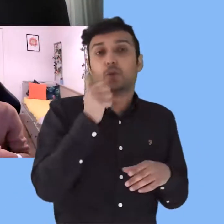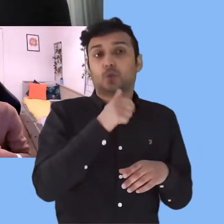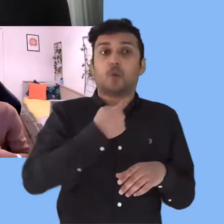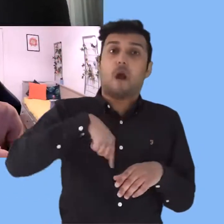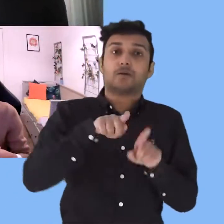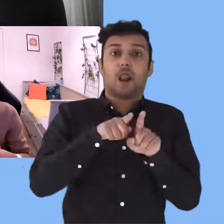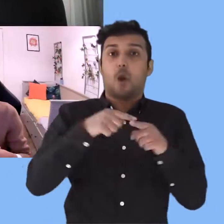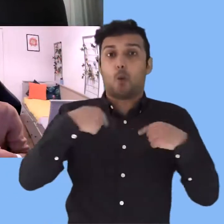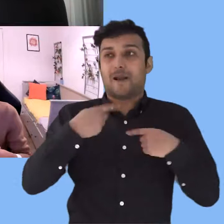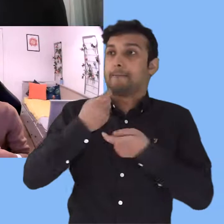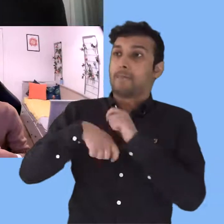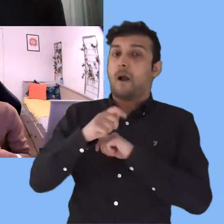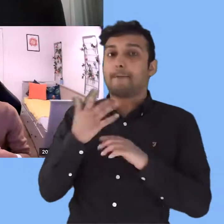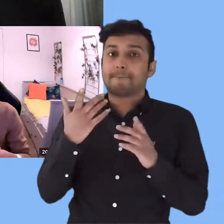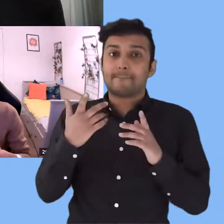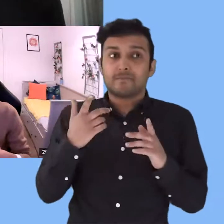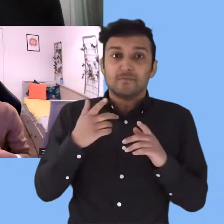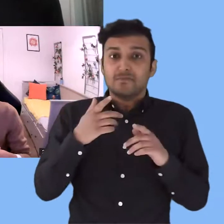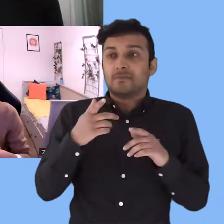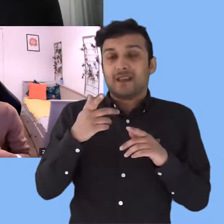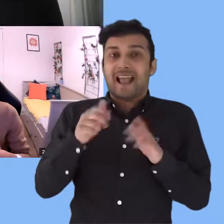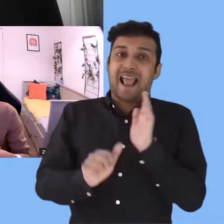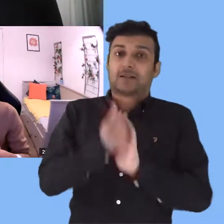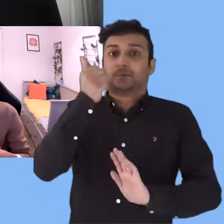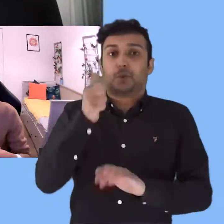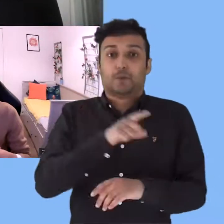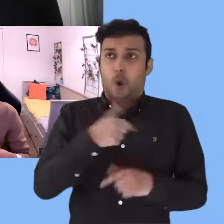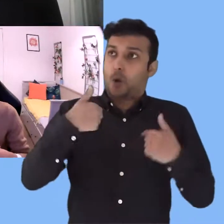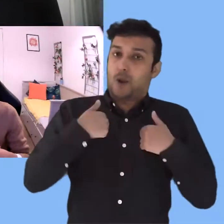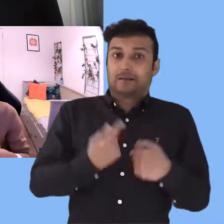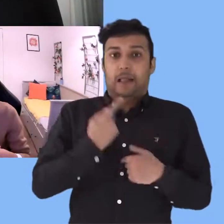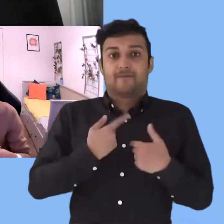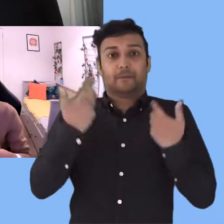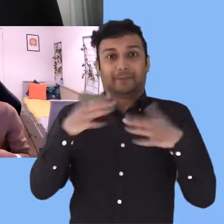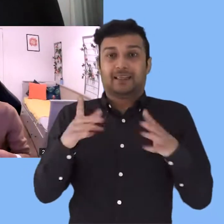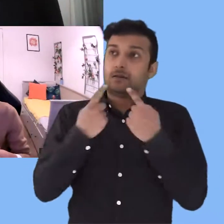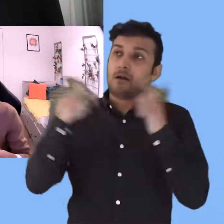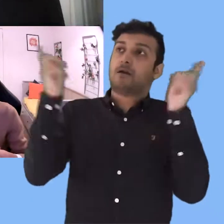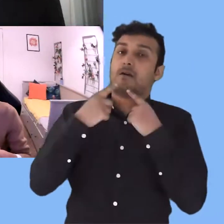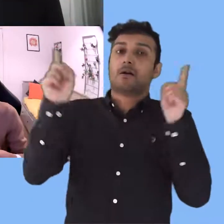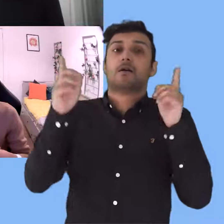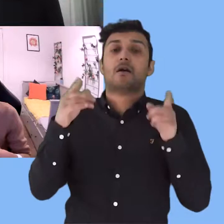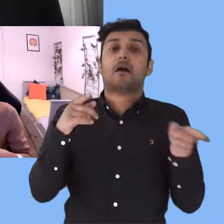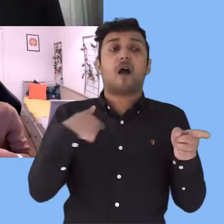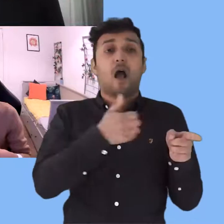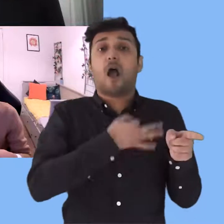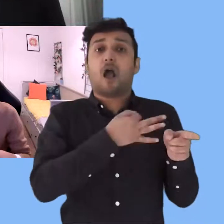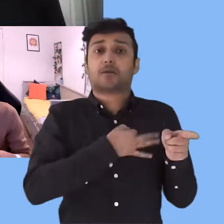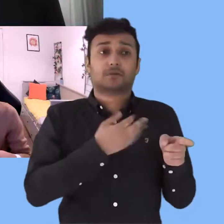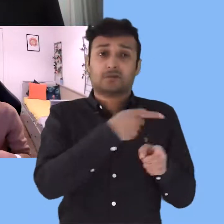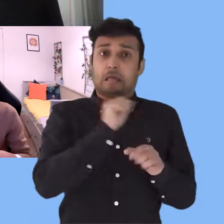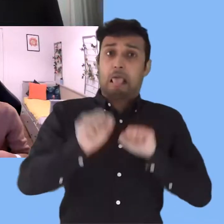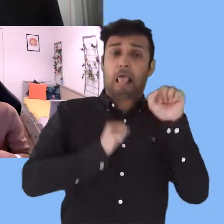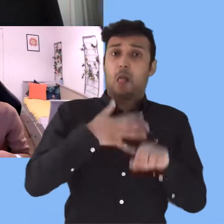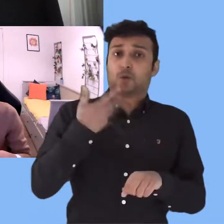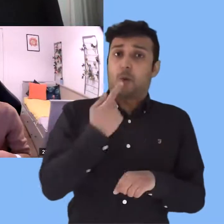about it, there is this absolute reluctance to just actually use Google, you know, and I say it as it is, you know, that is